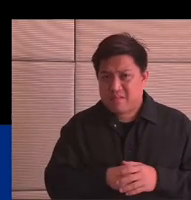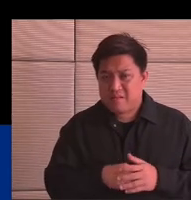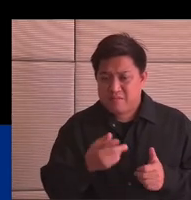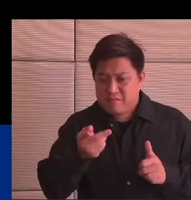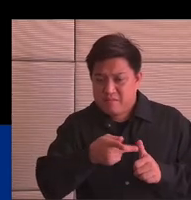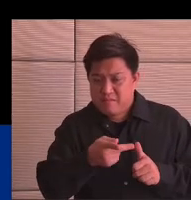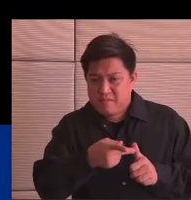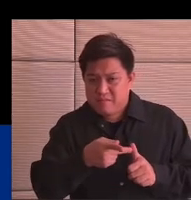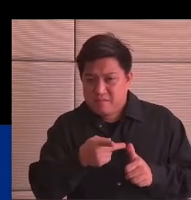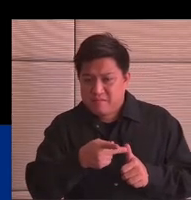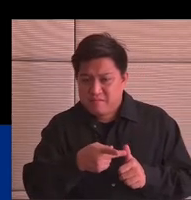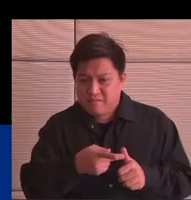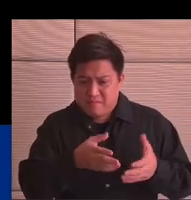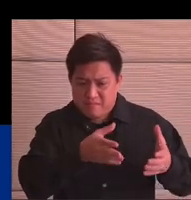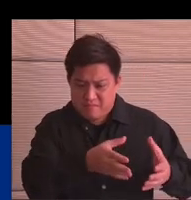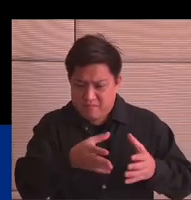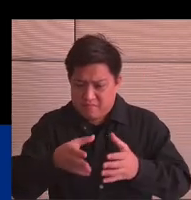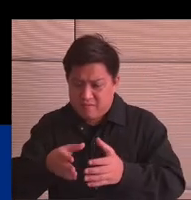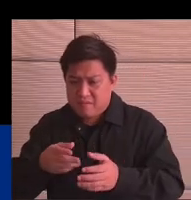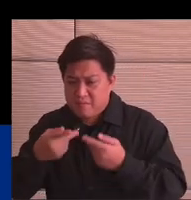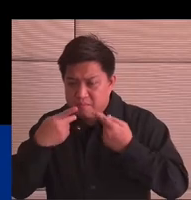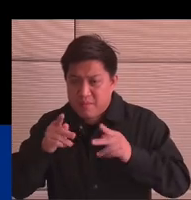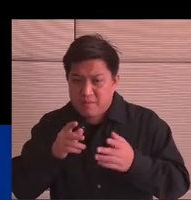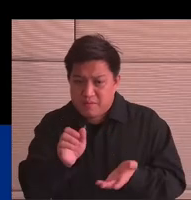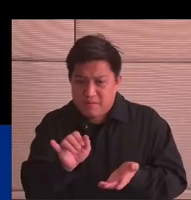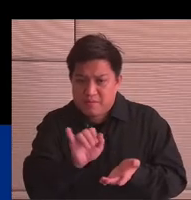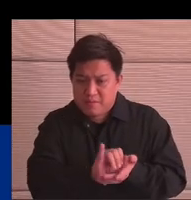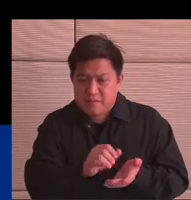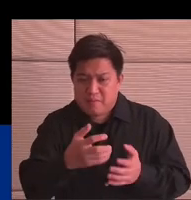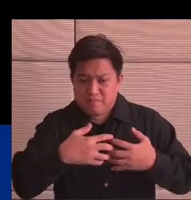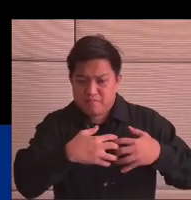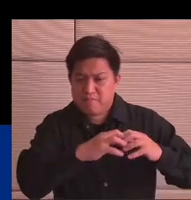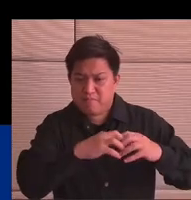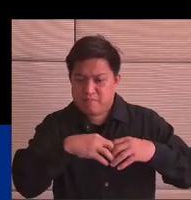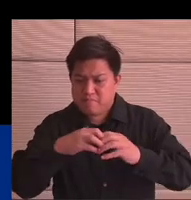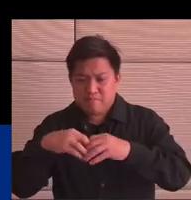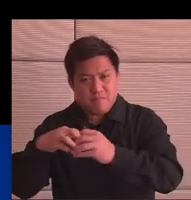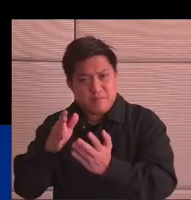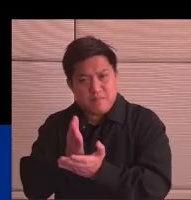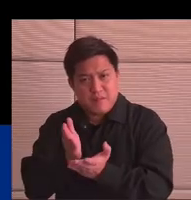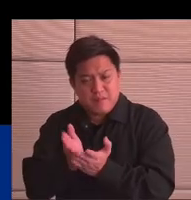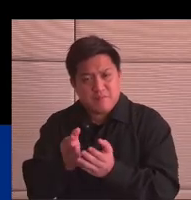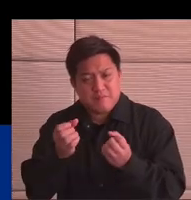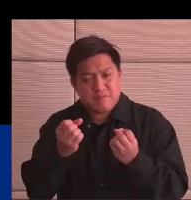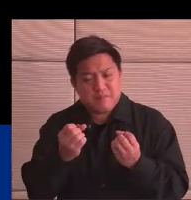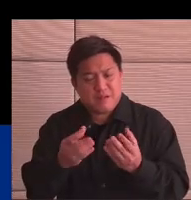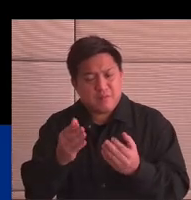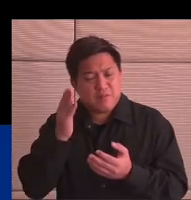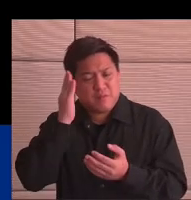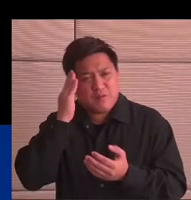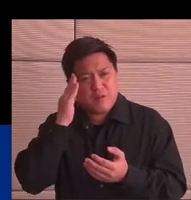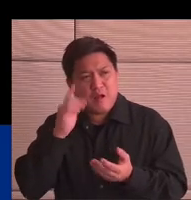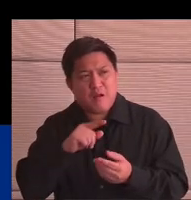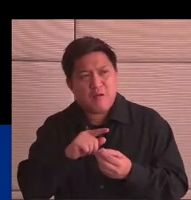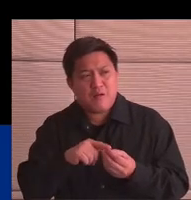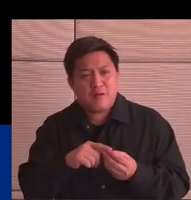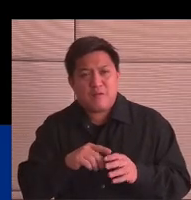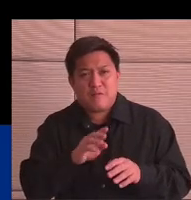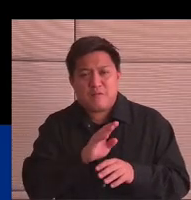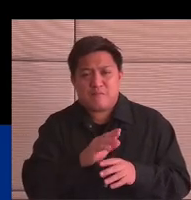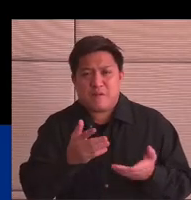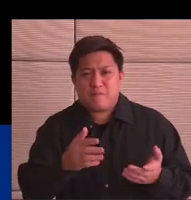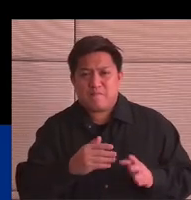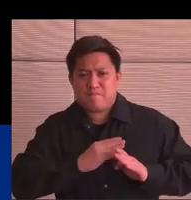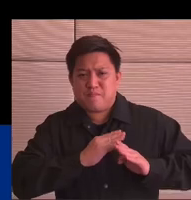and allocation of that public investment, particularly infrastructure budget. Many of us know about this seemingly senseless reblocking